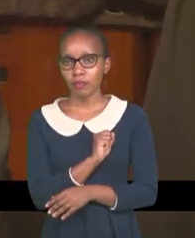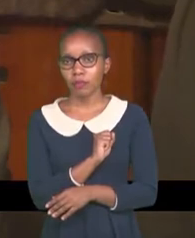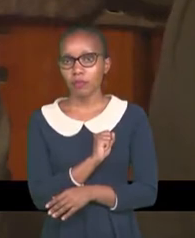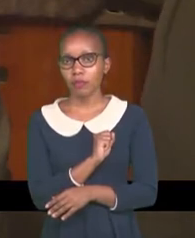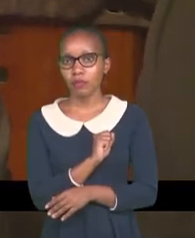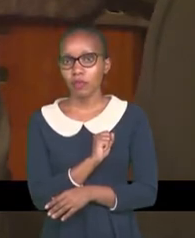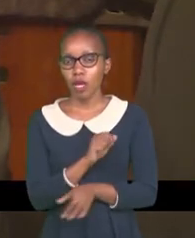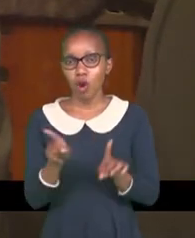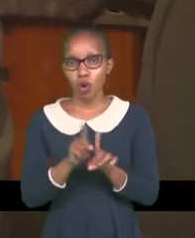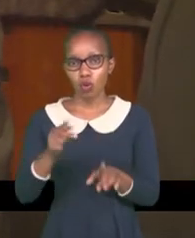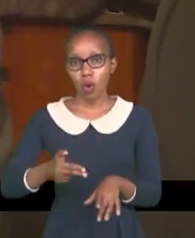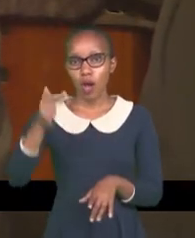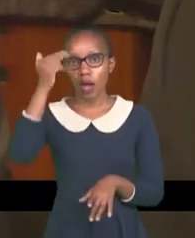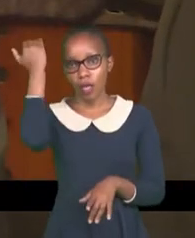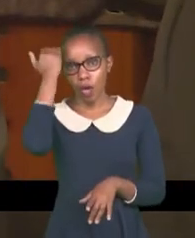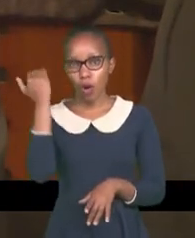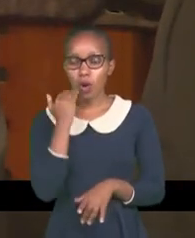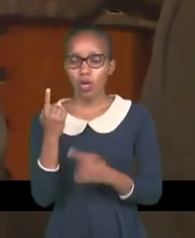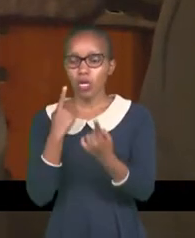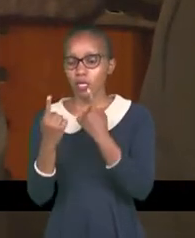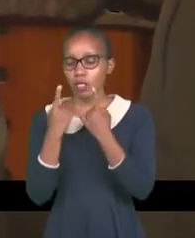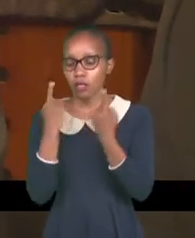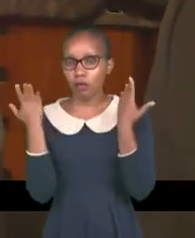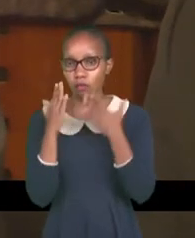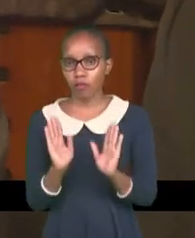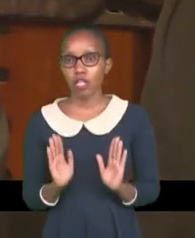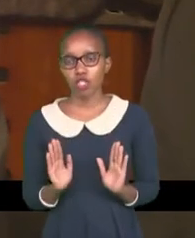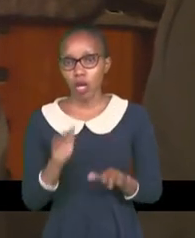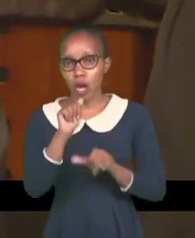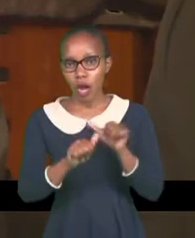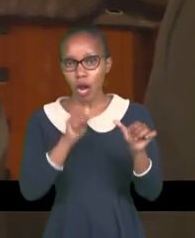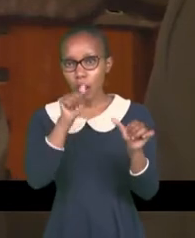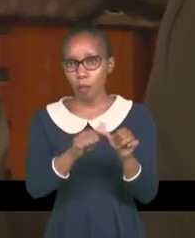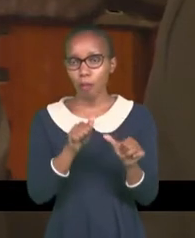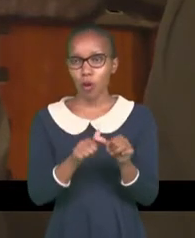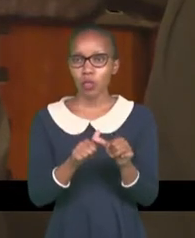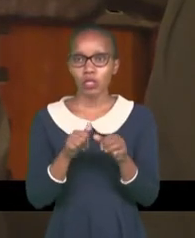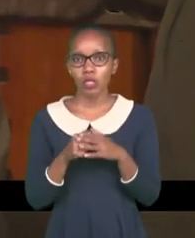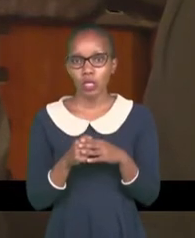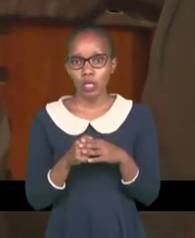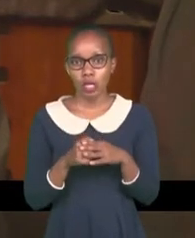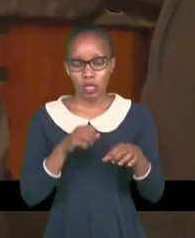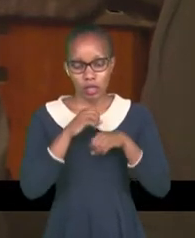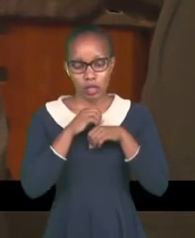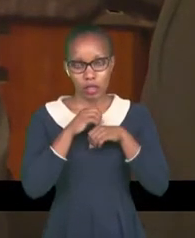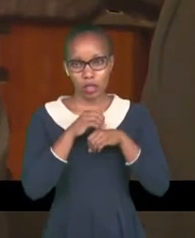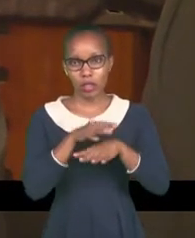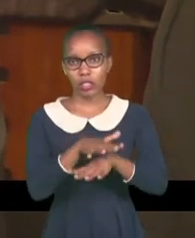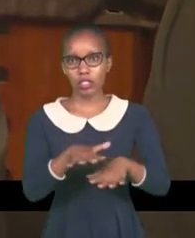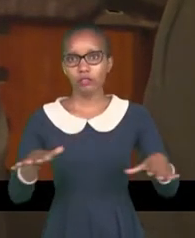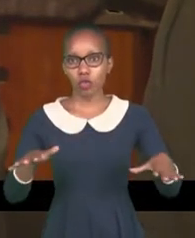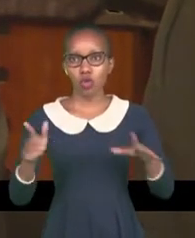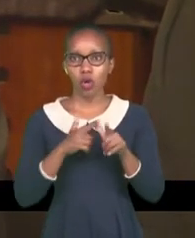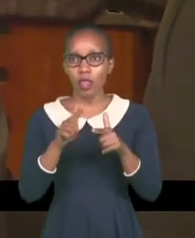The Supreme Court said the pivot in terms of the structure of devolution rests